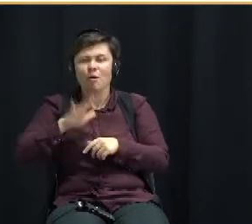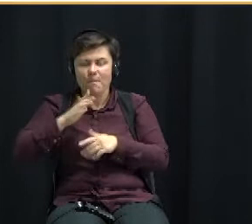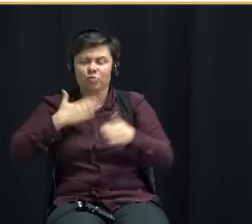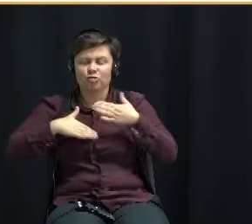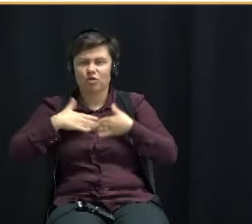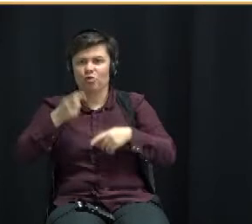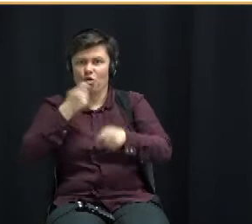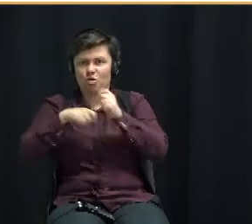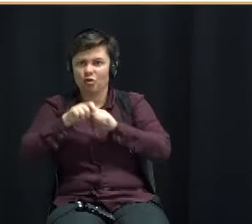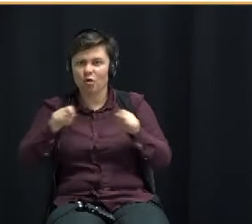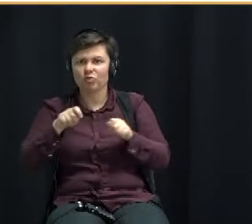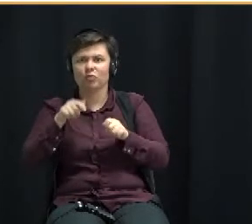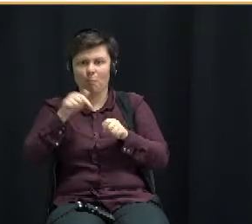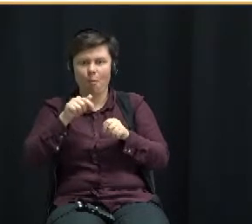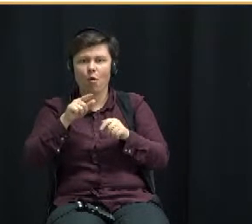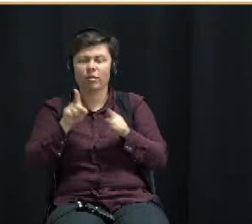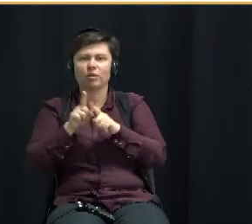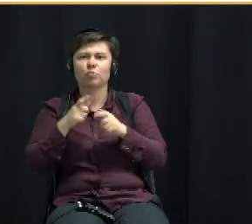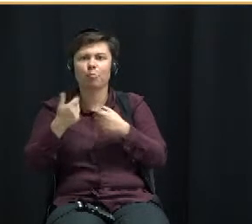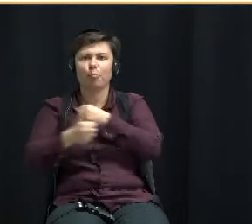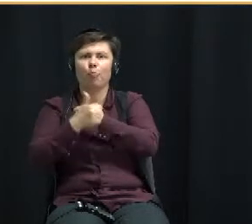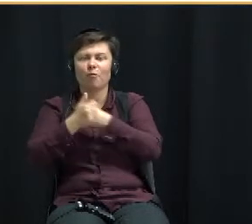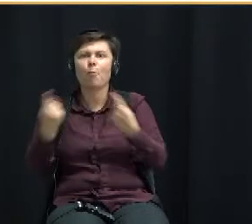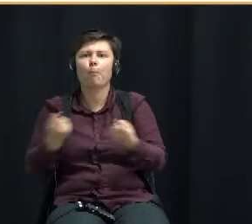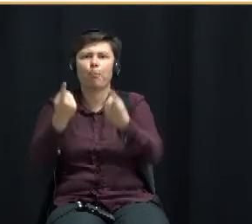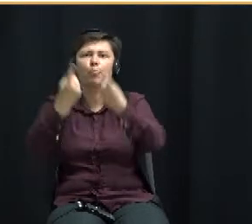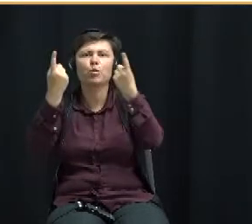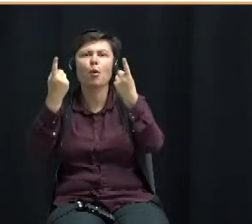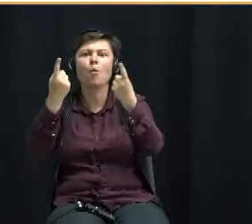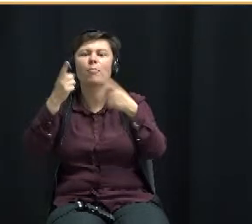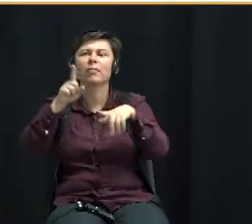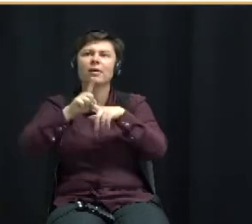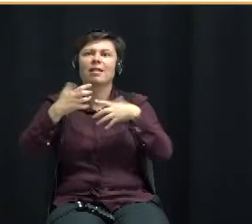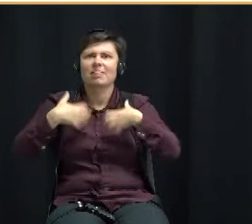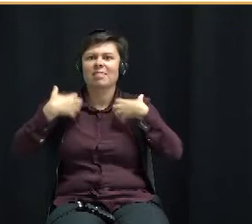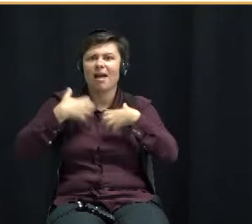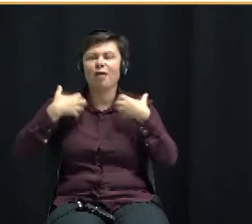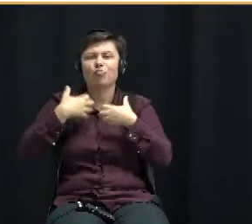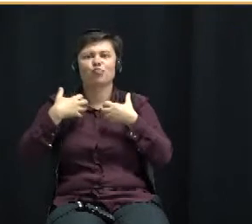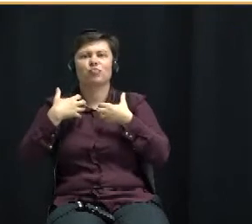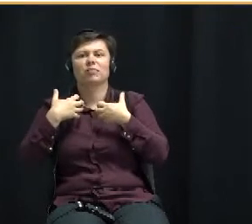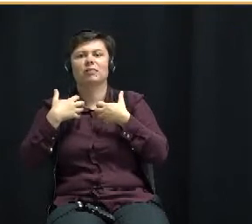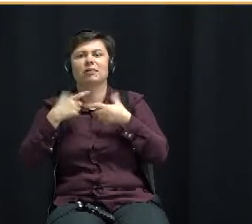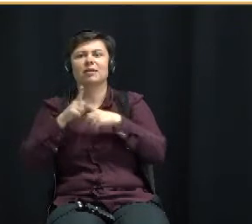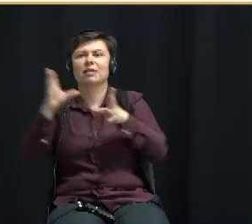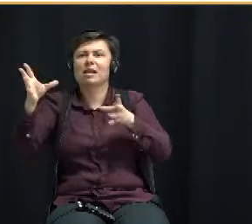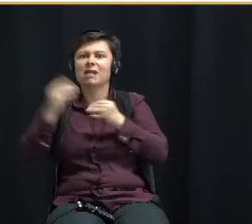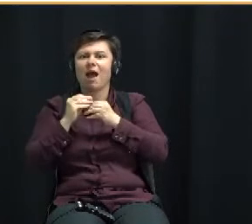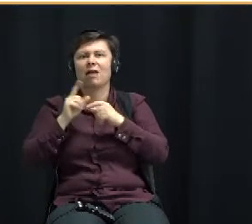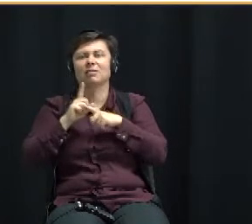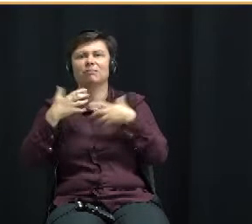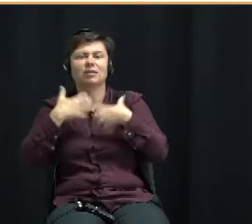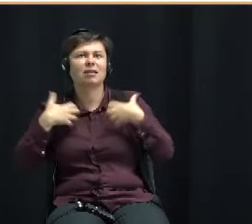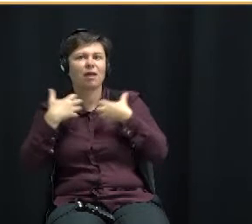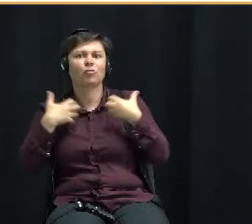unless you were very, very strong and sporty. So you can see here, it's along the water, and here we can see some of the